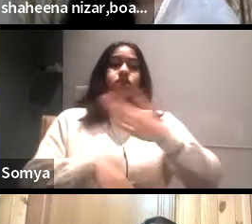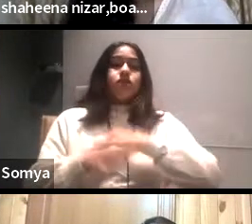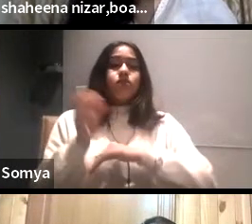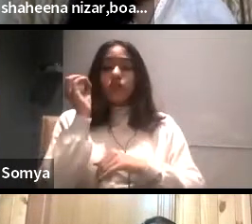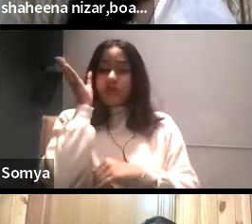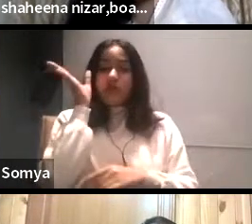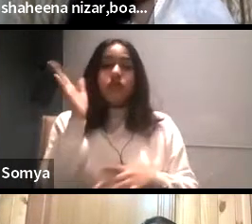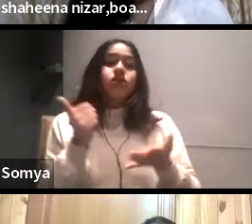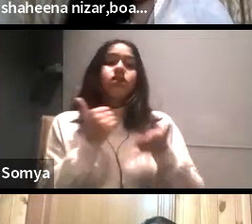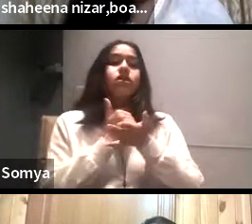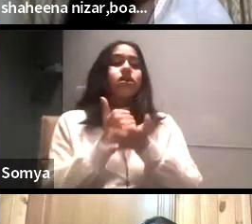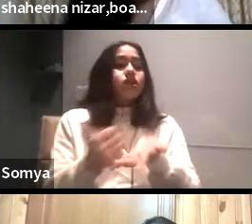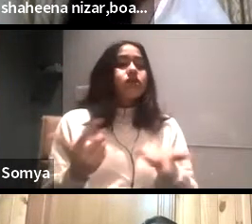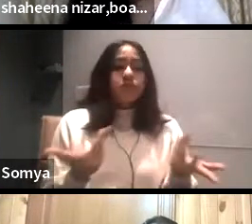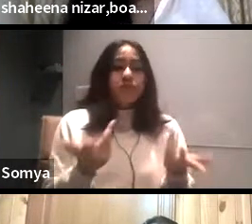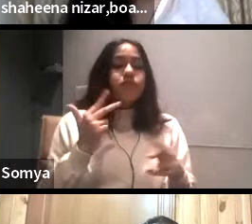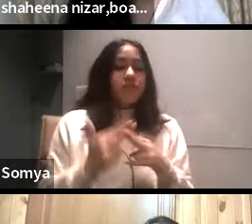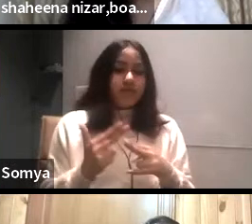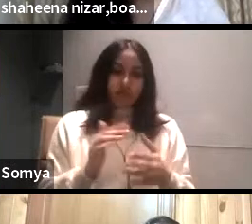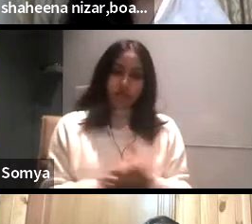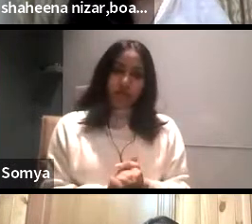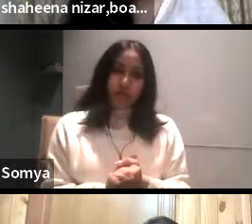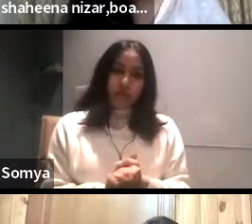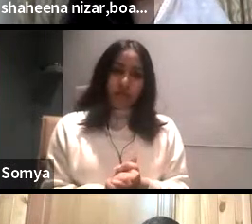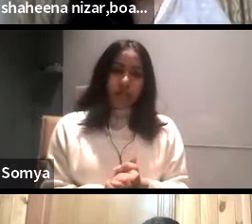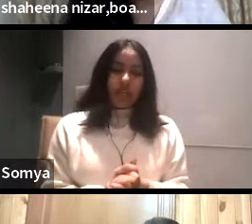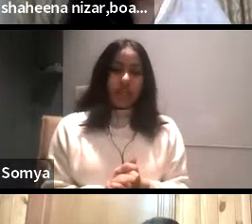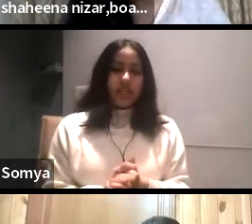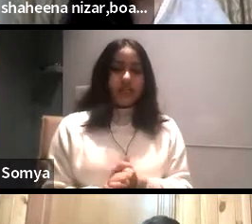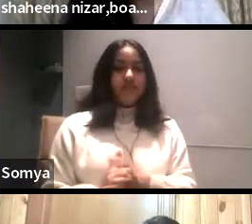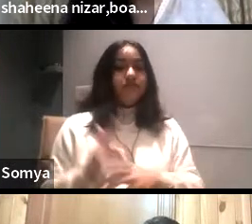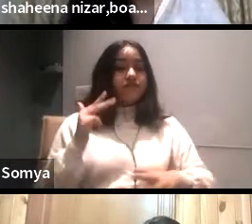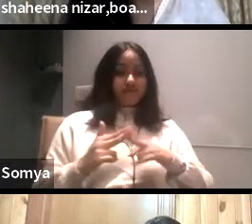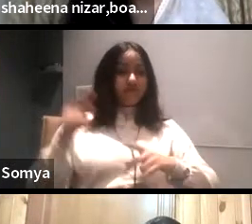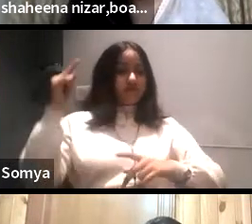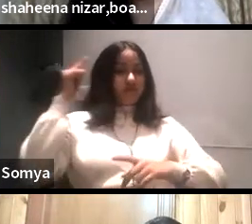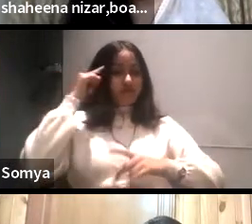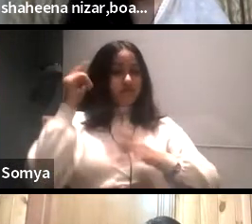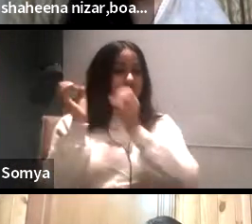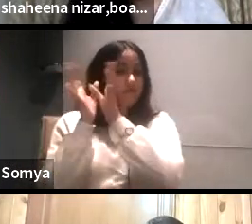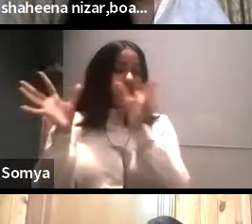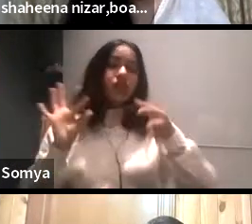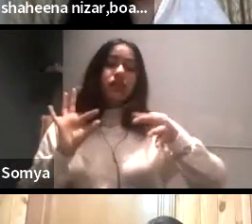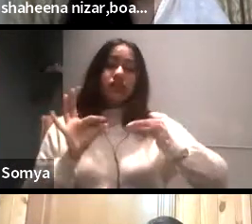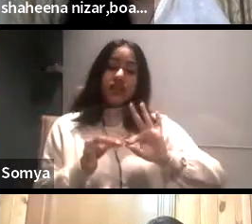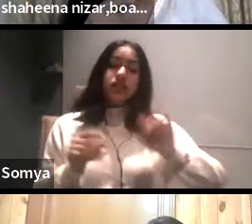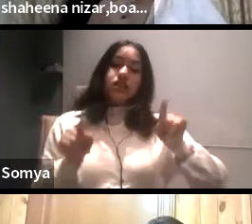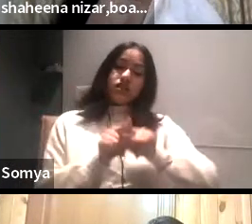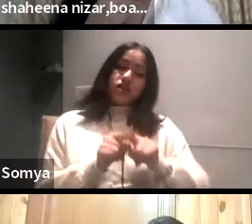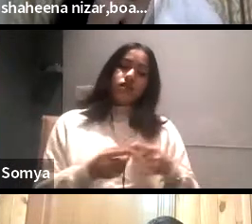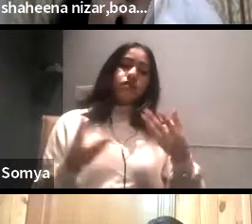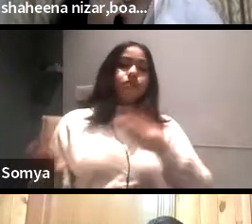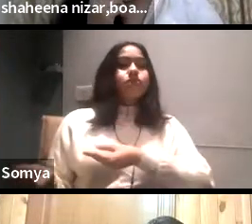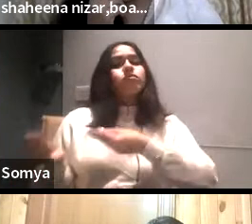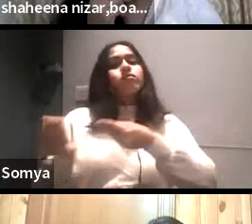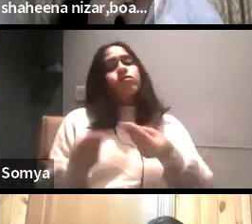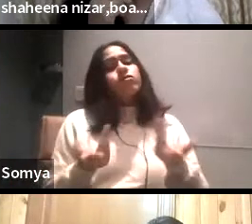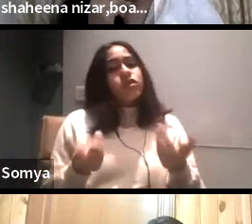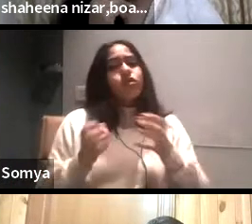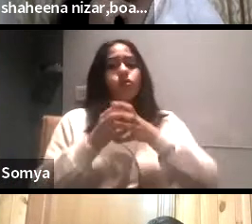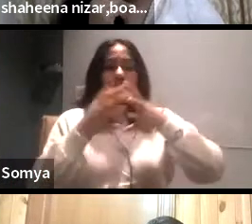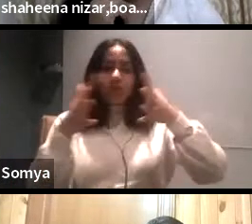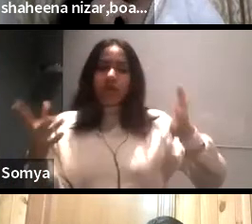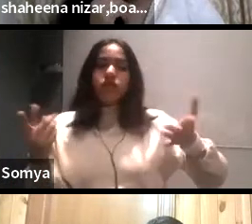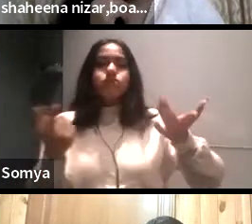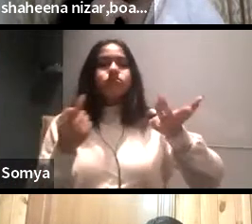helps, subsiding the stereotype mindset of the society, hence providing a vast opportunities